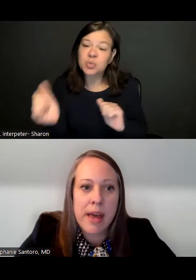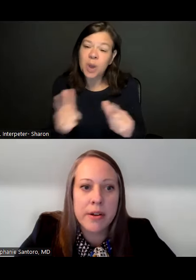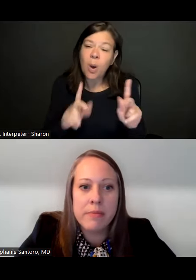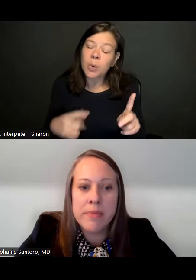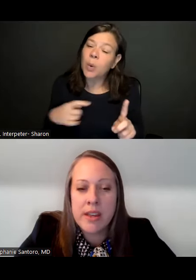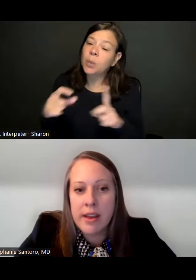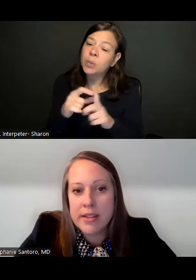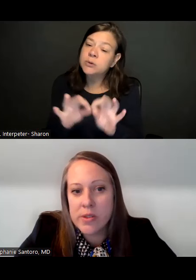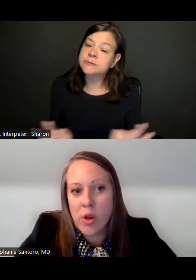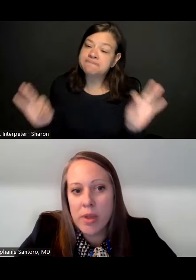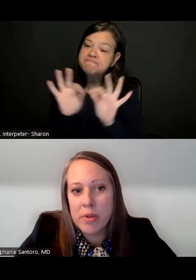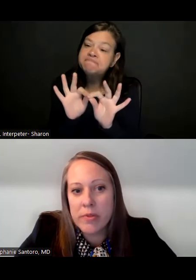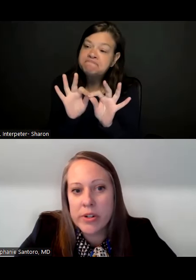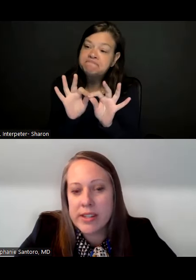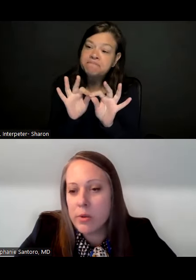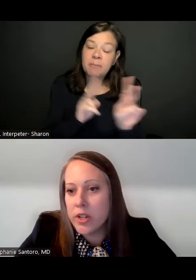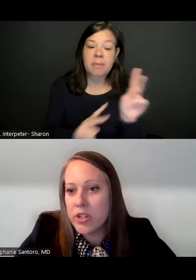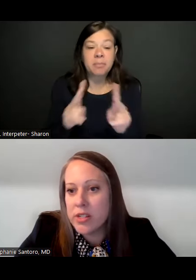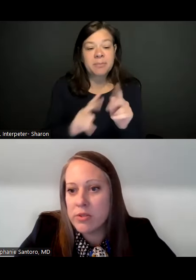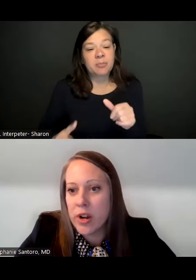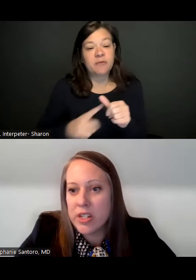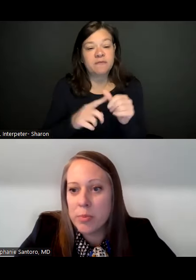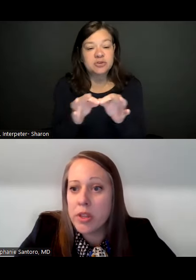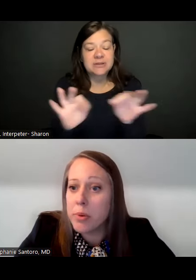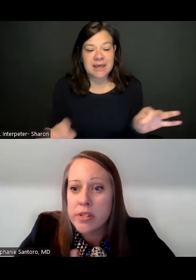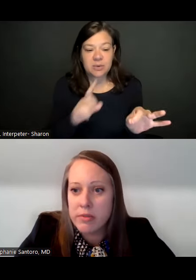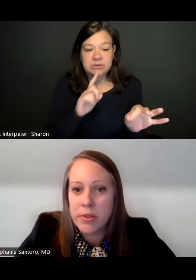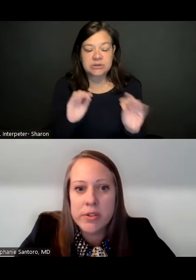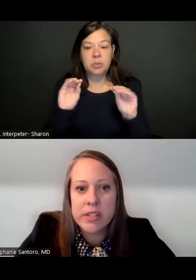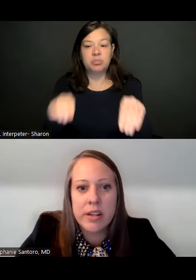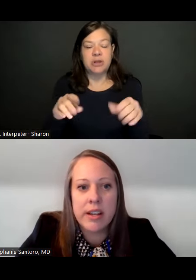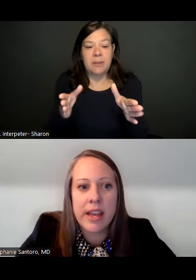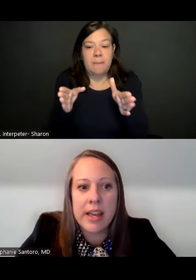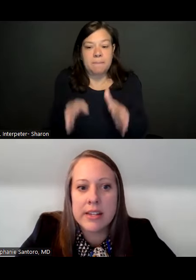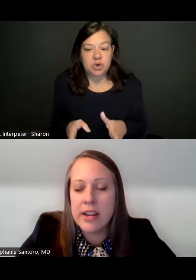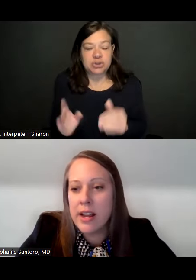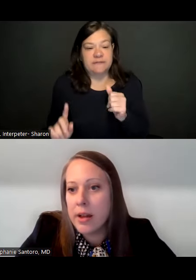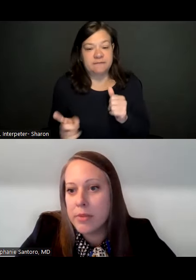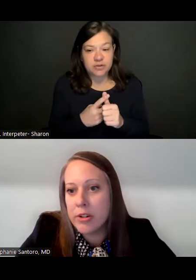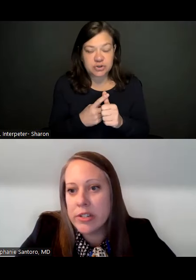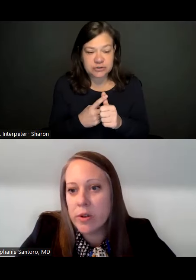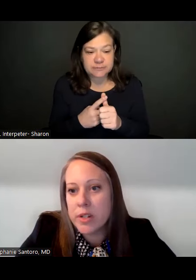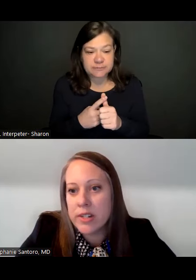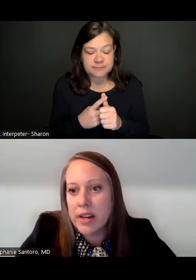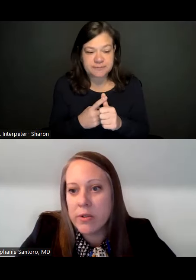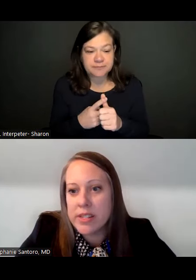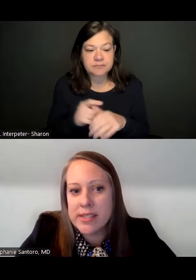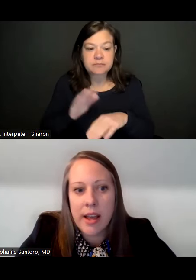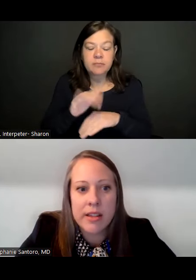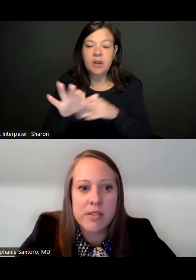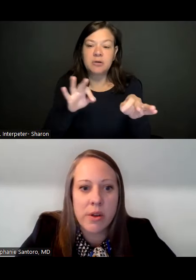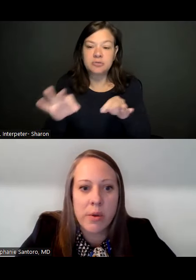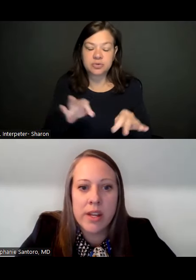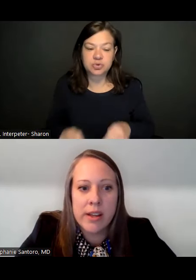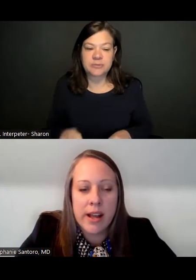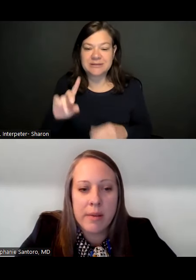really matter. And so people first language is trying to put the person first and their descriptive diagnosis